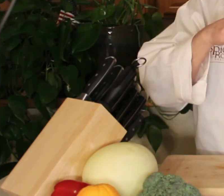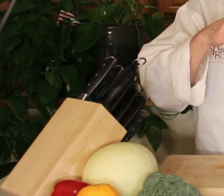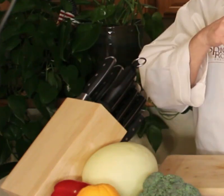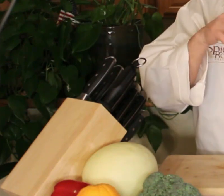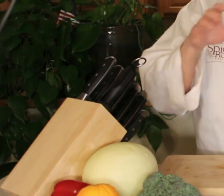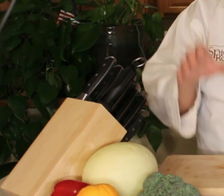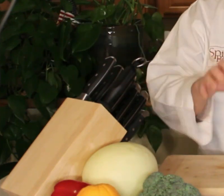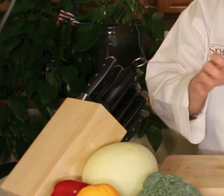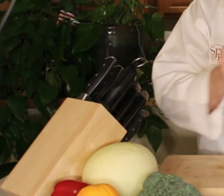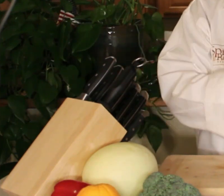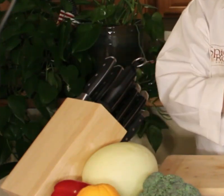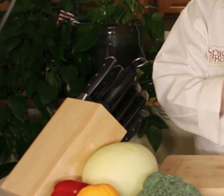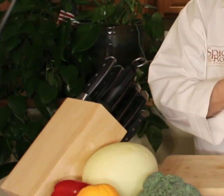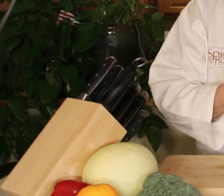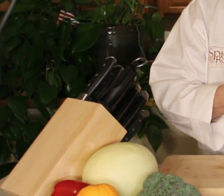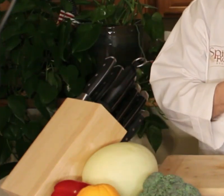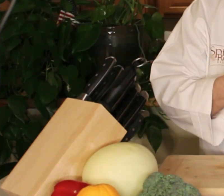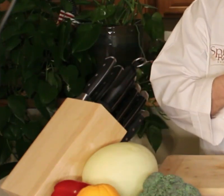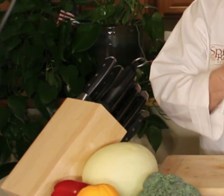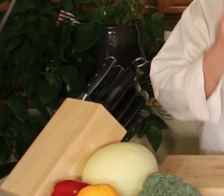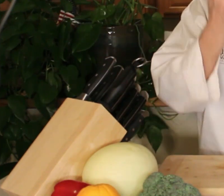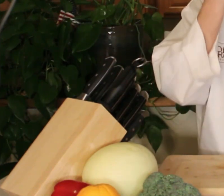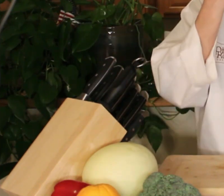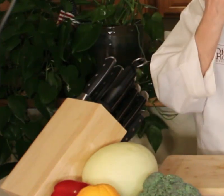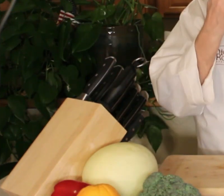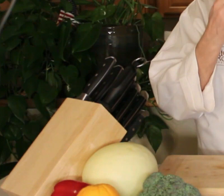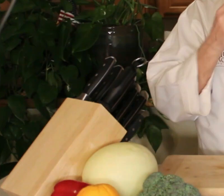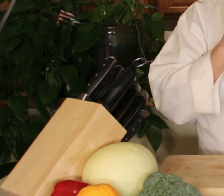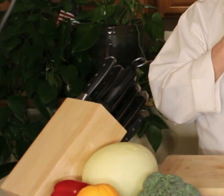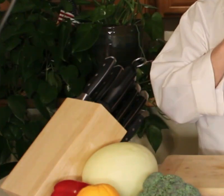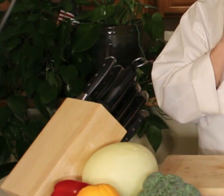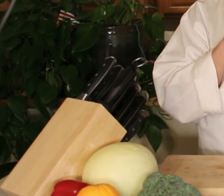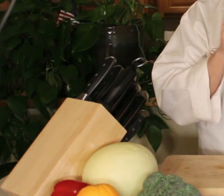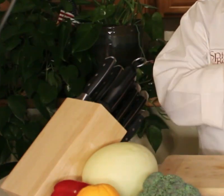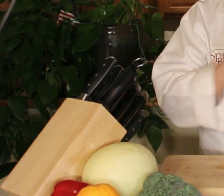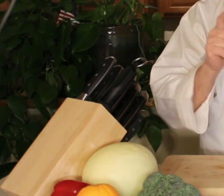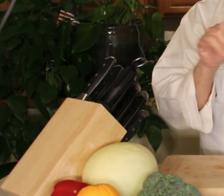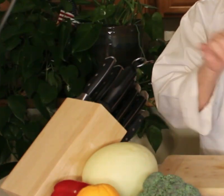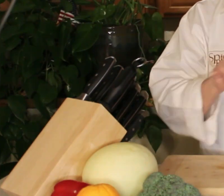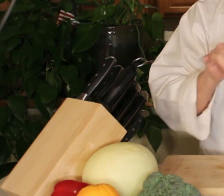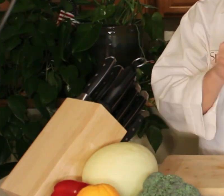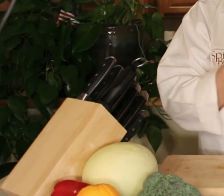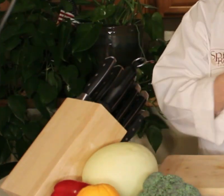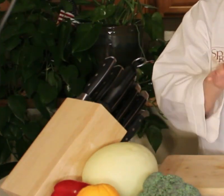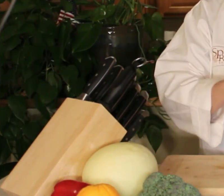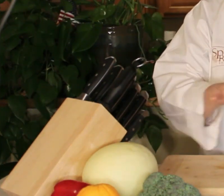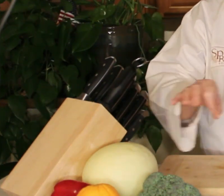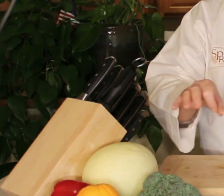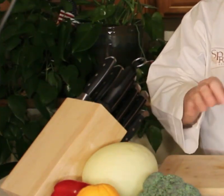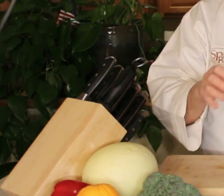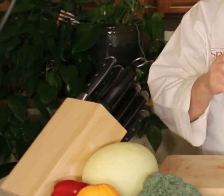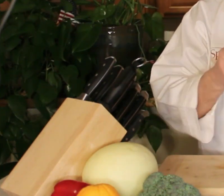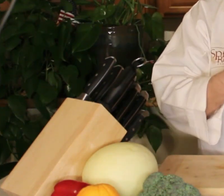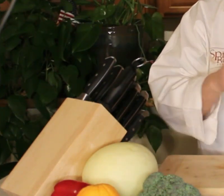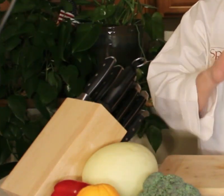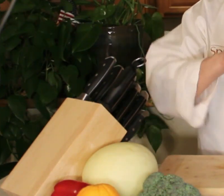And now it's time to move up forward with the skills that you have. Now you need to understand that vegetables come in